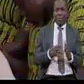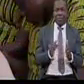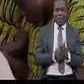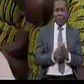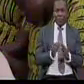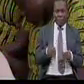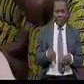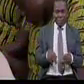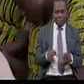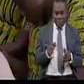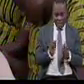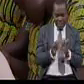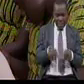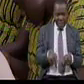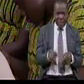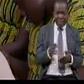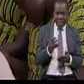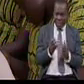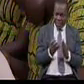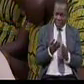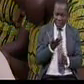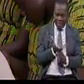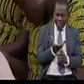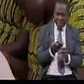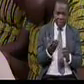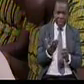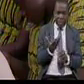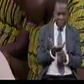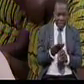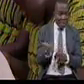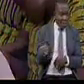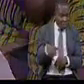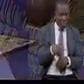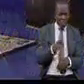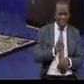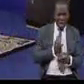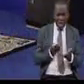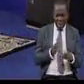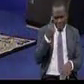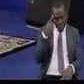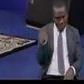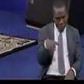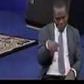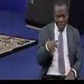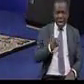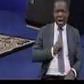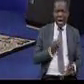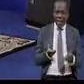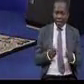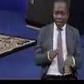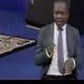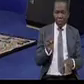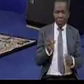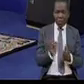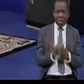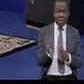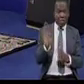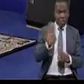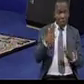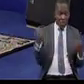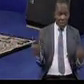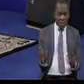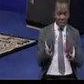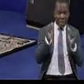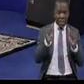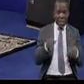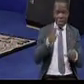I died for you. He's pleading, I died so that your sins will be taken away. He said, get out of my side. I